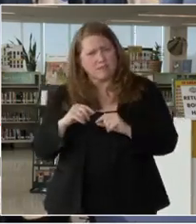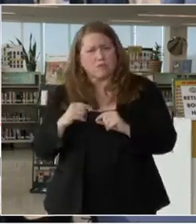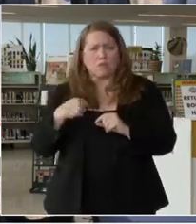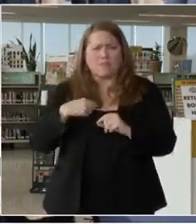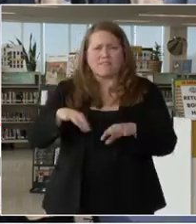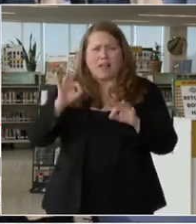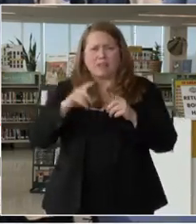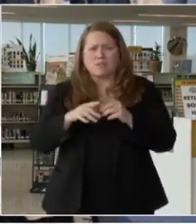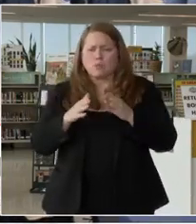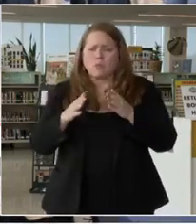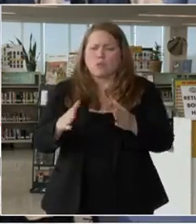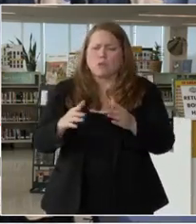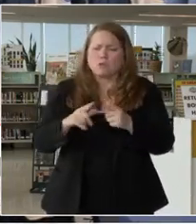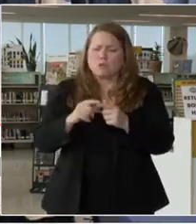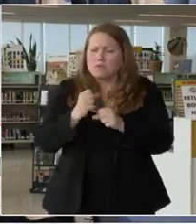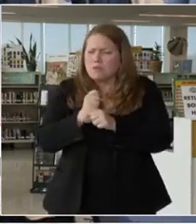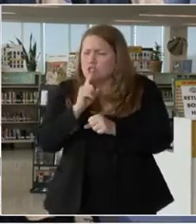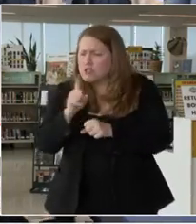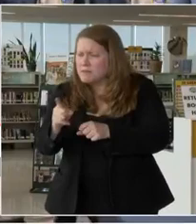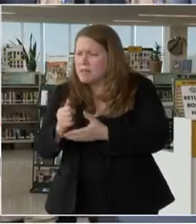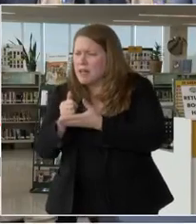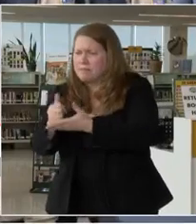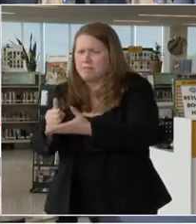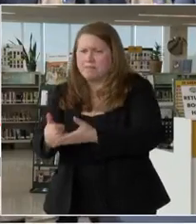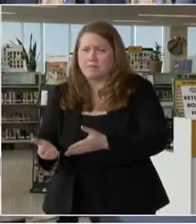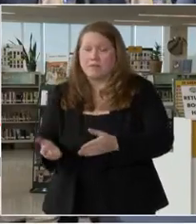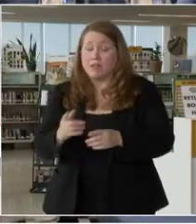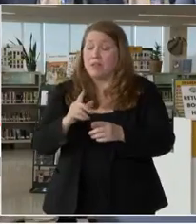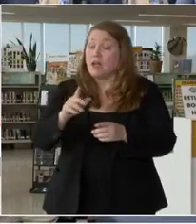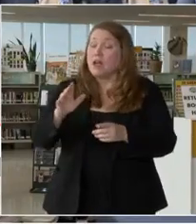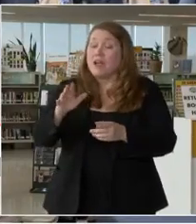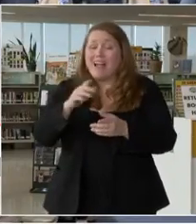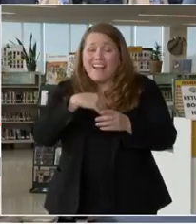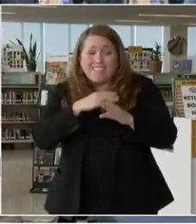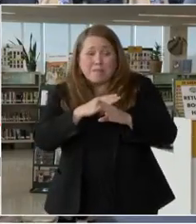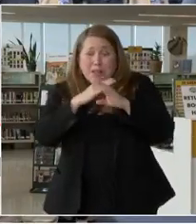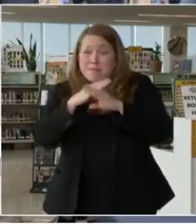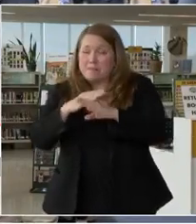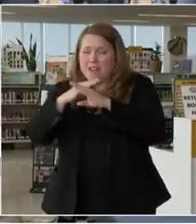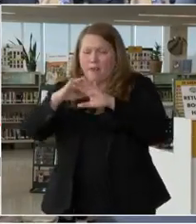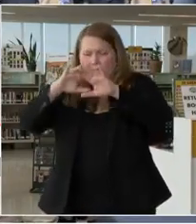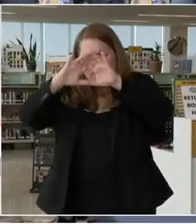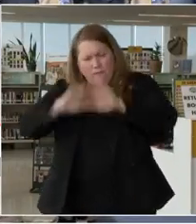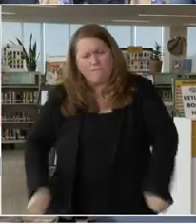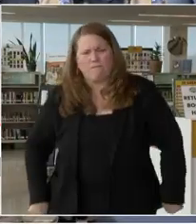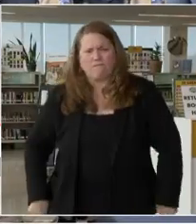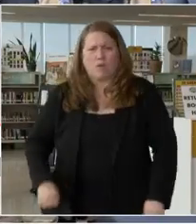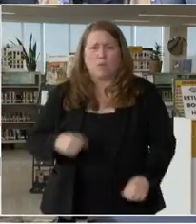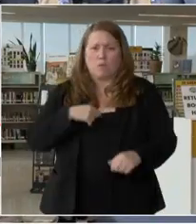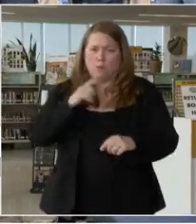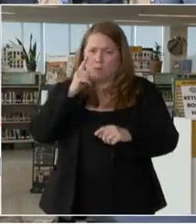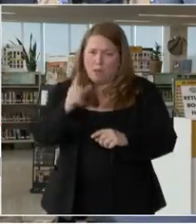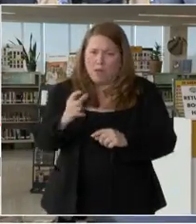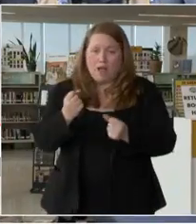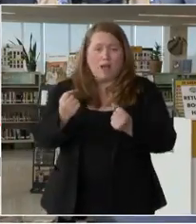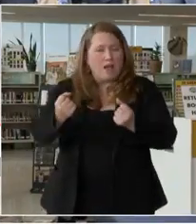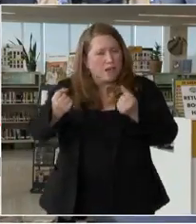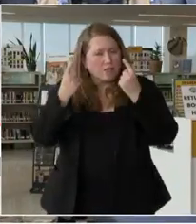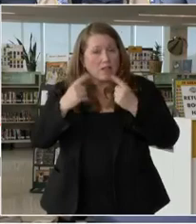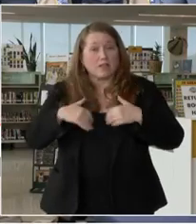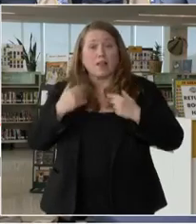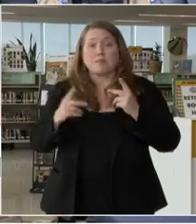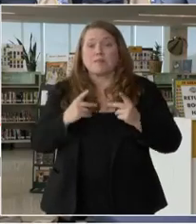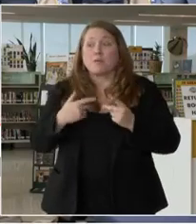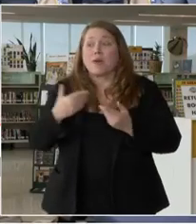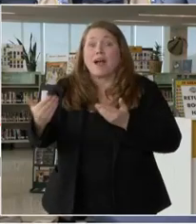find ways to move those barriers out of the way. We really do. We really go out of our way to do that. We understand that the young people that we hire